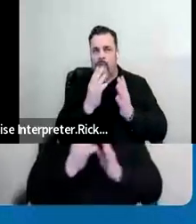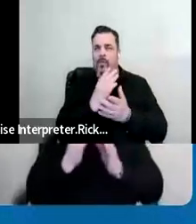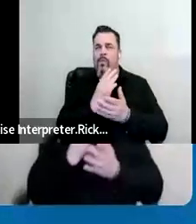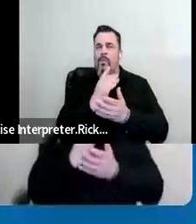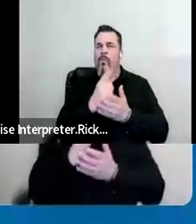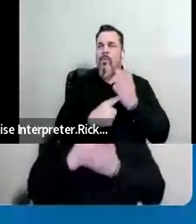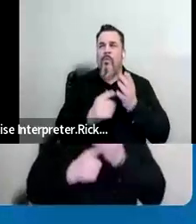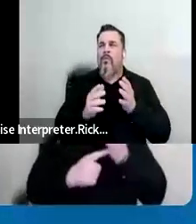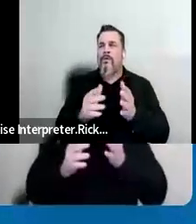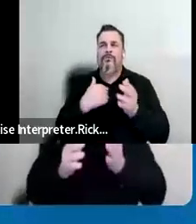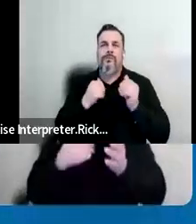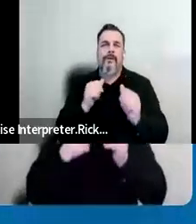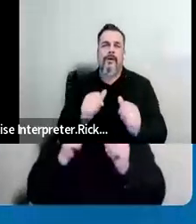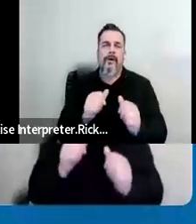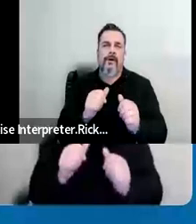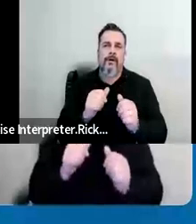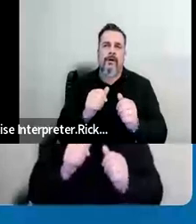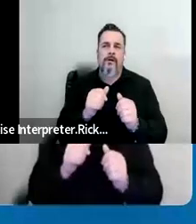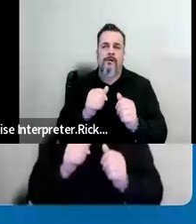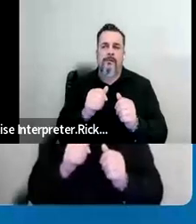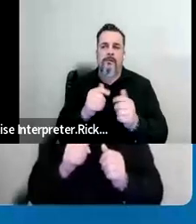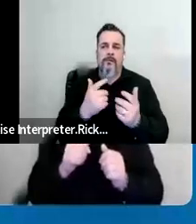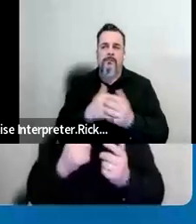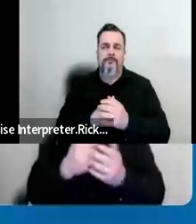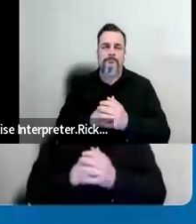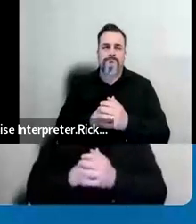can really take